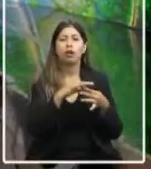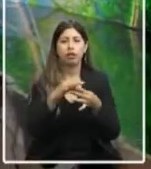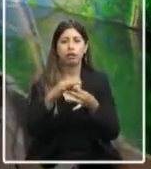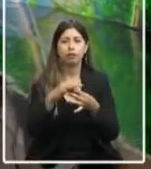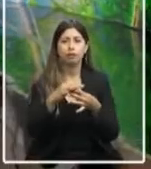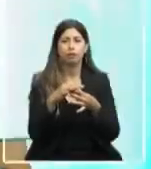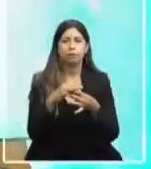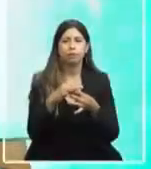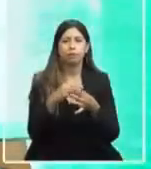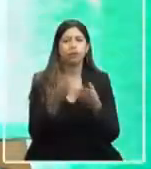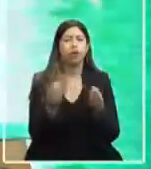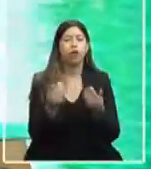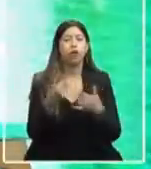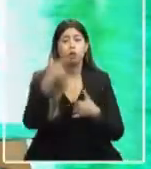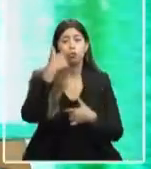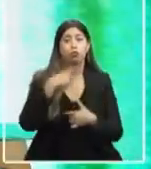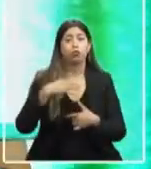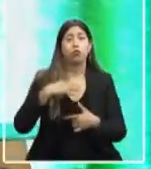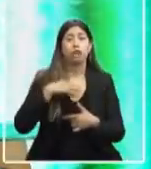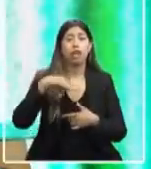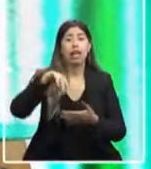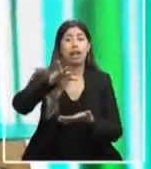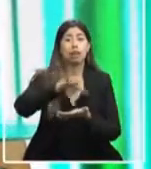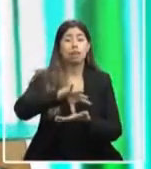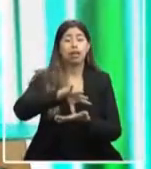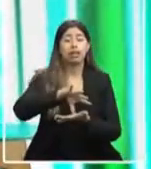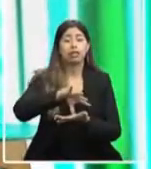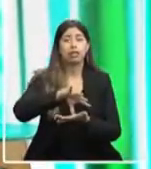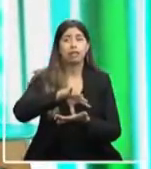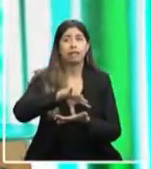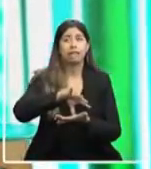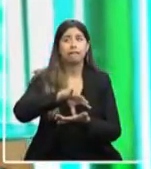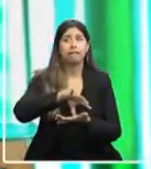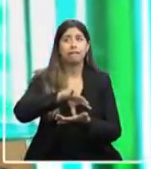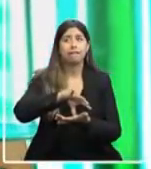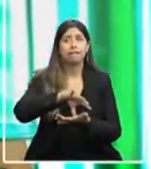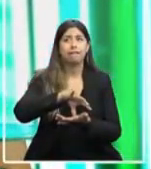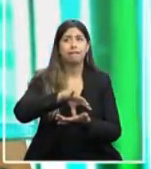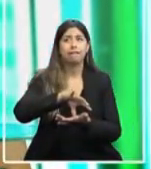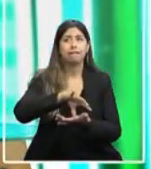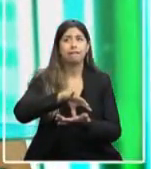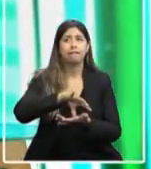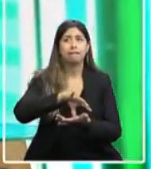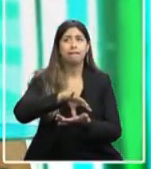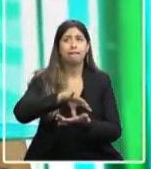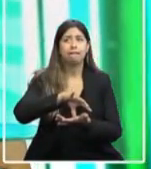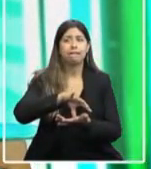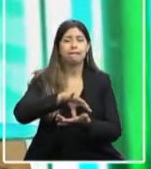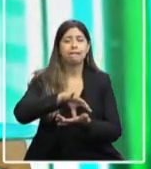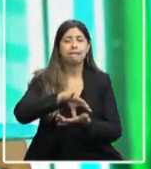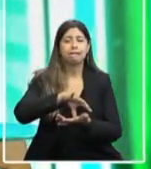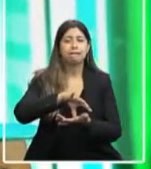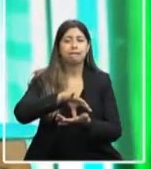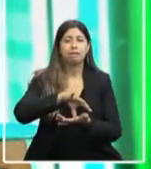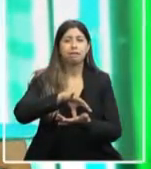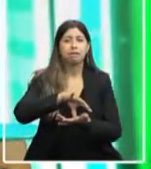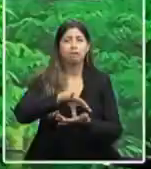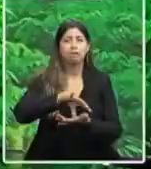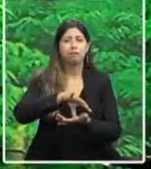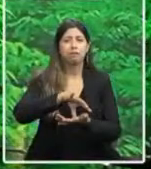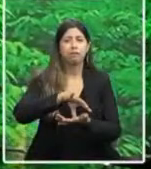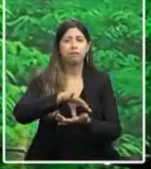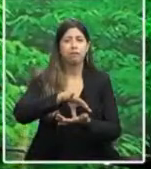so long only direct by pure economic